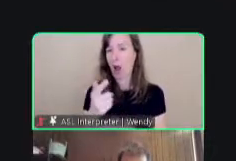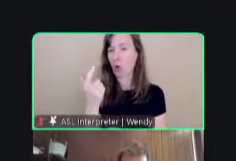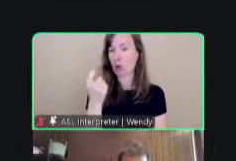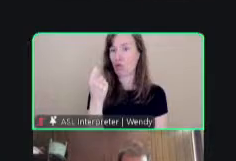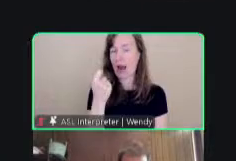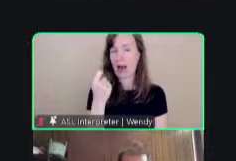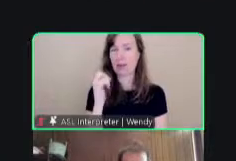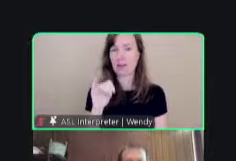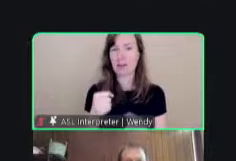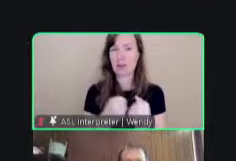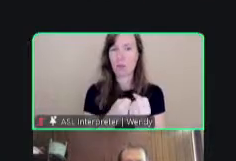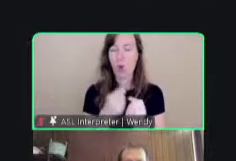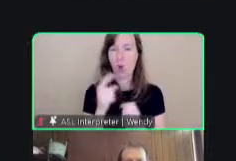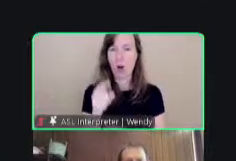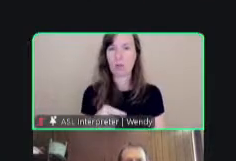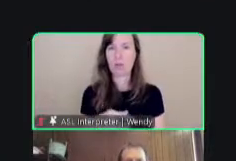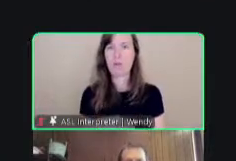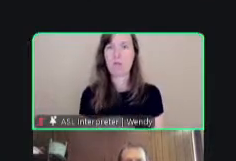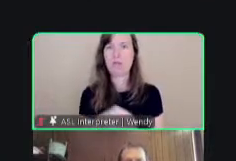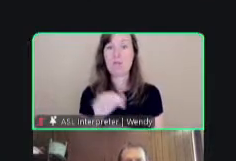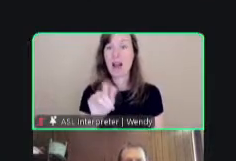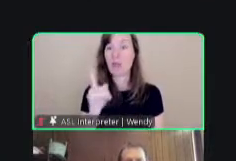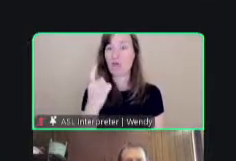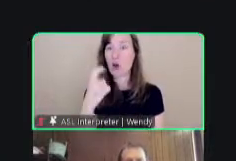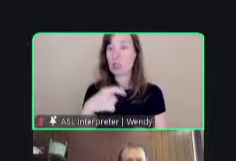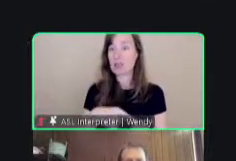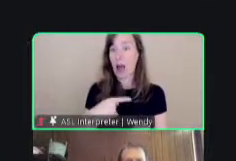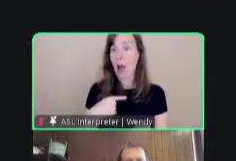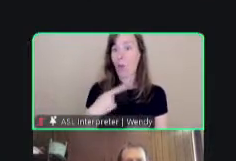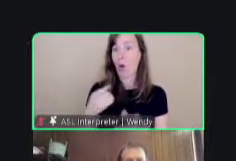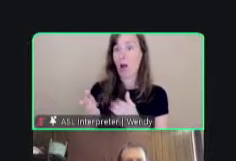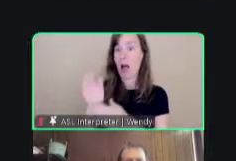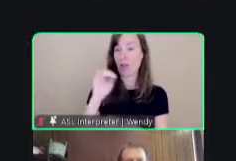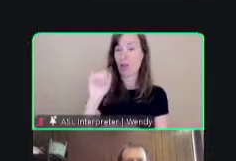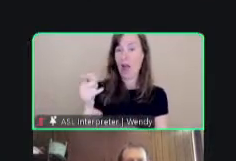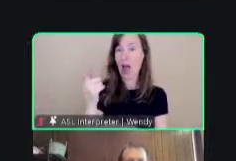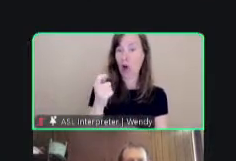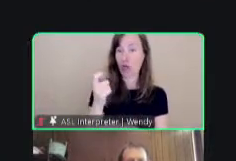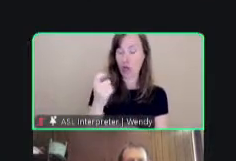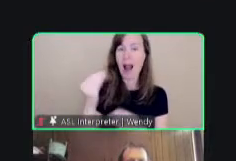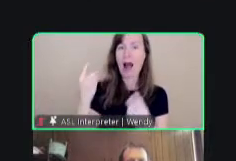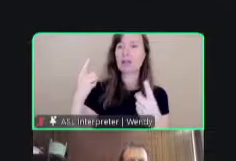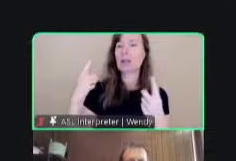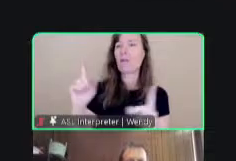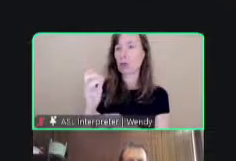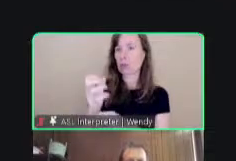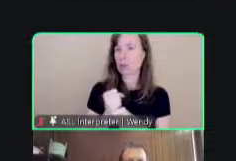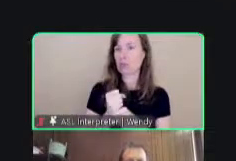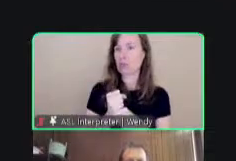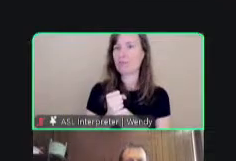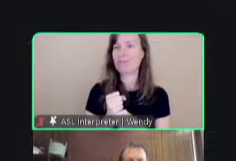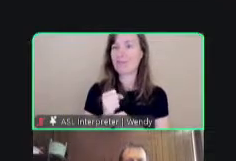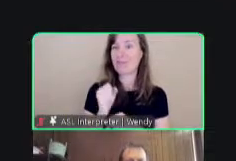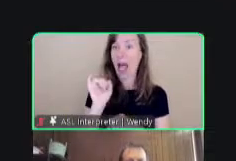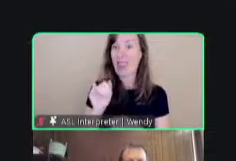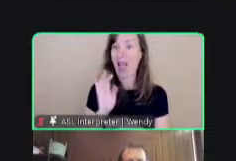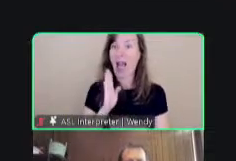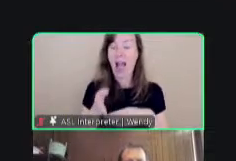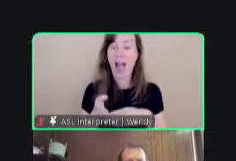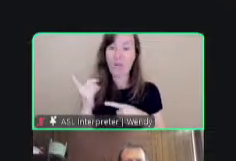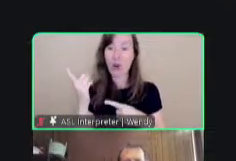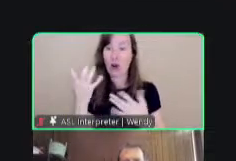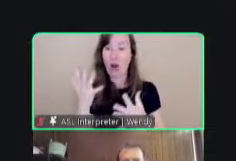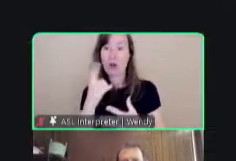after that grant, and we were successful at getting that. That's even after we were told we probably would not. And so